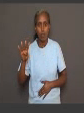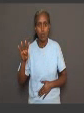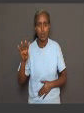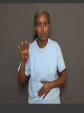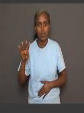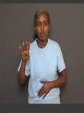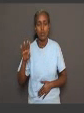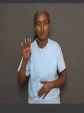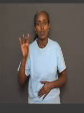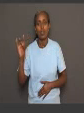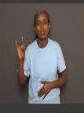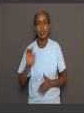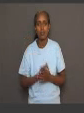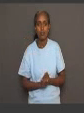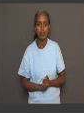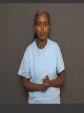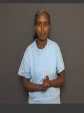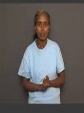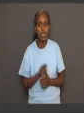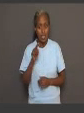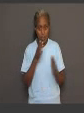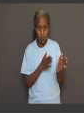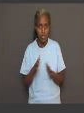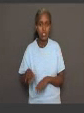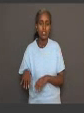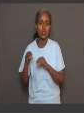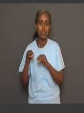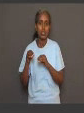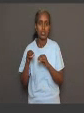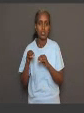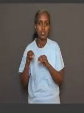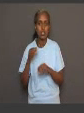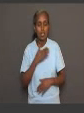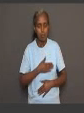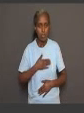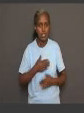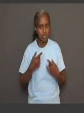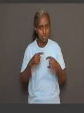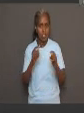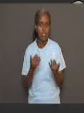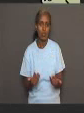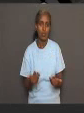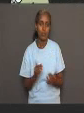-4 by 8? Are you ready, students? Please try this now.